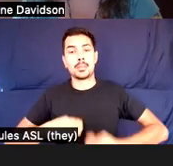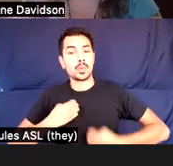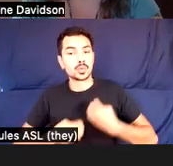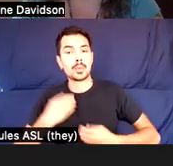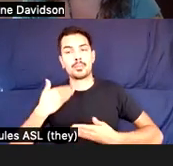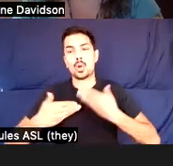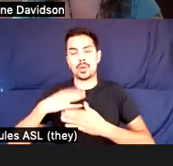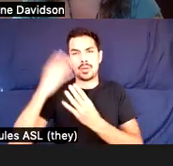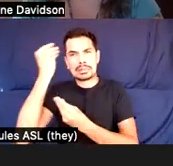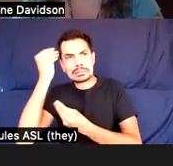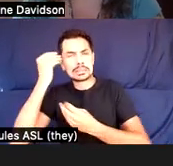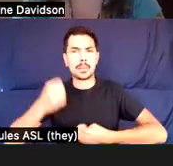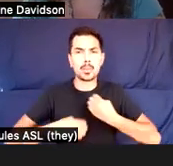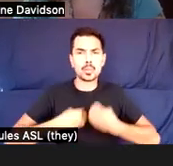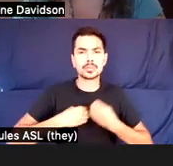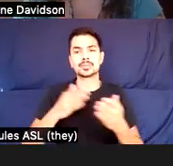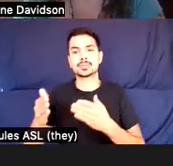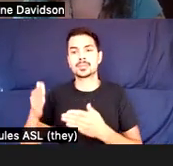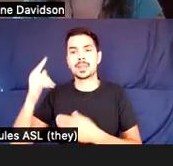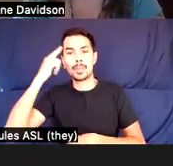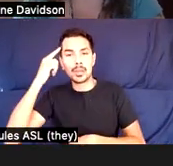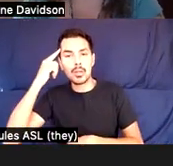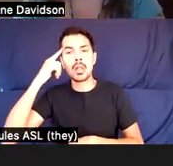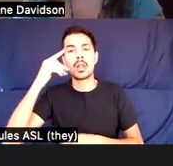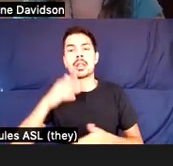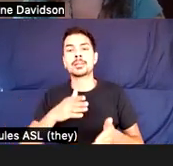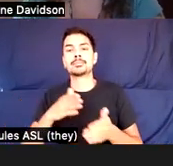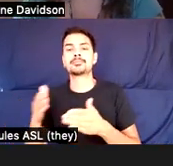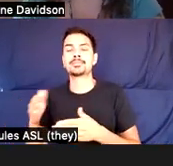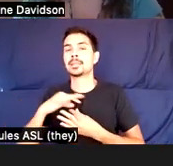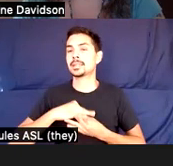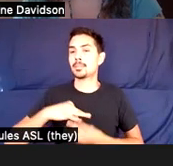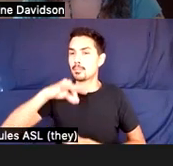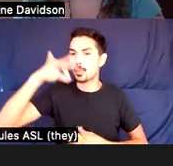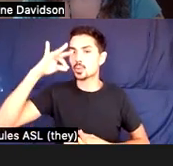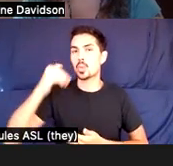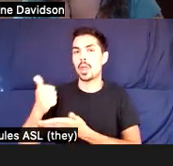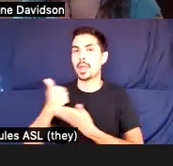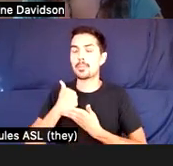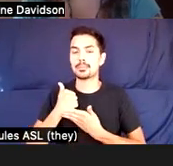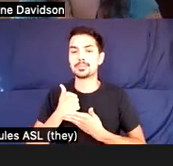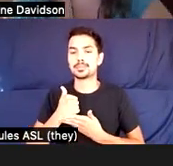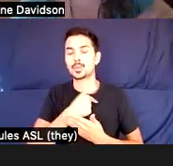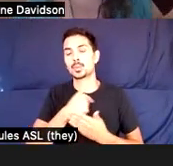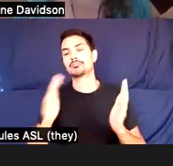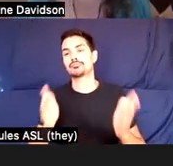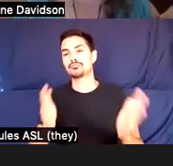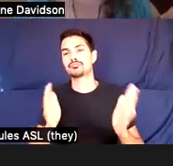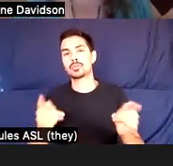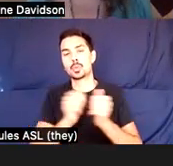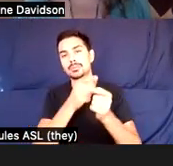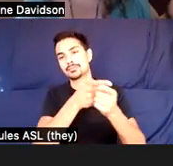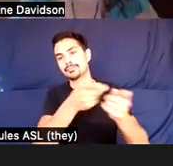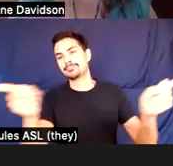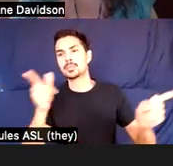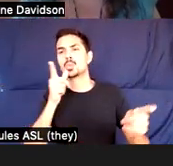helpers. We have a really great list running in the chat. So that's always makes me happy. And cats, right?